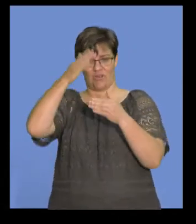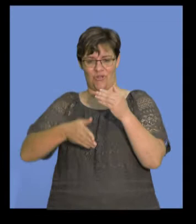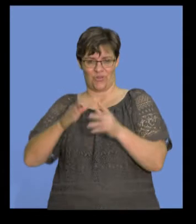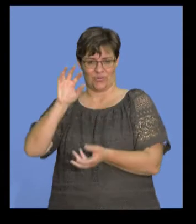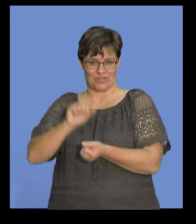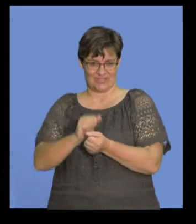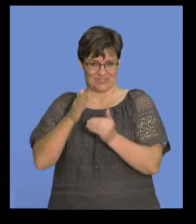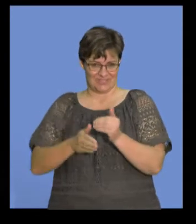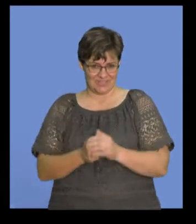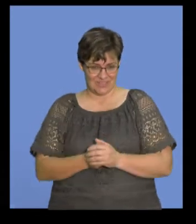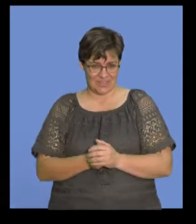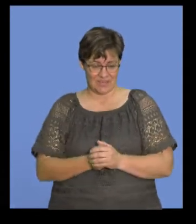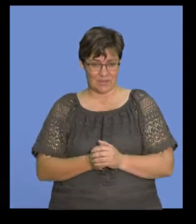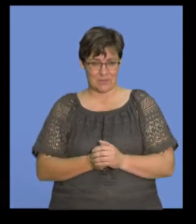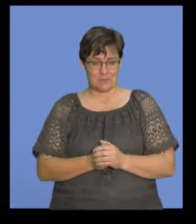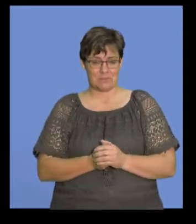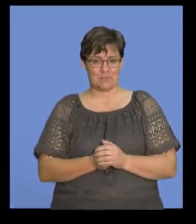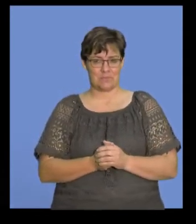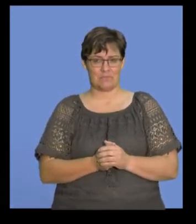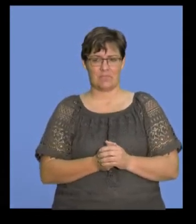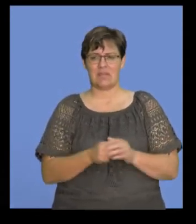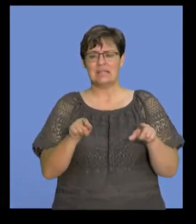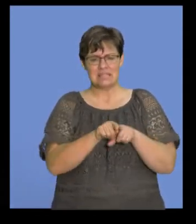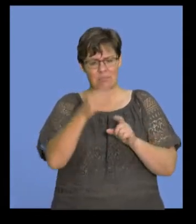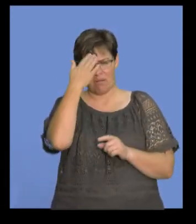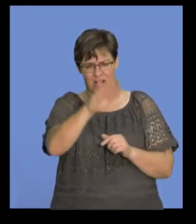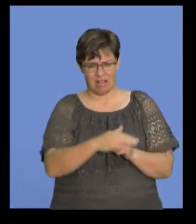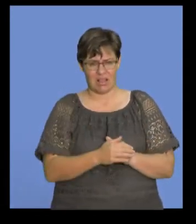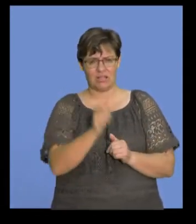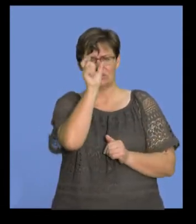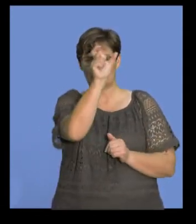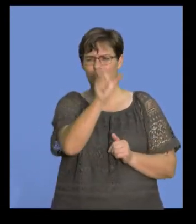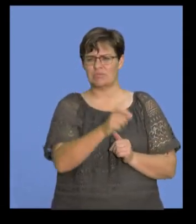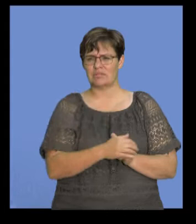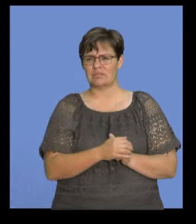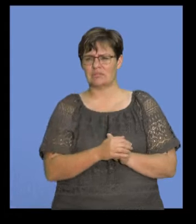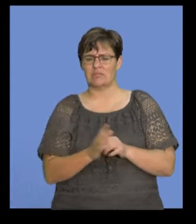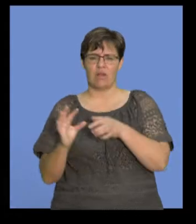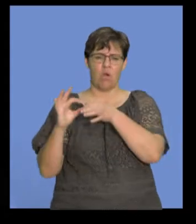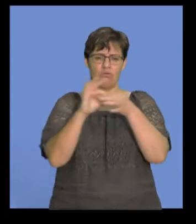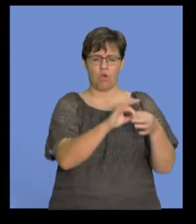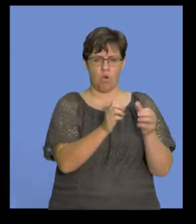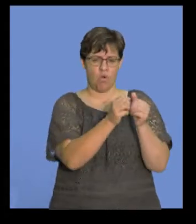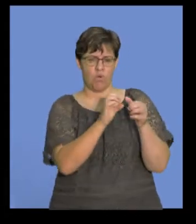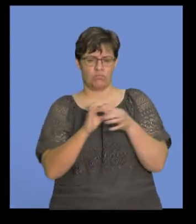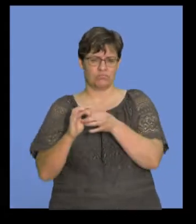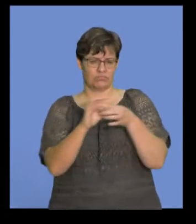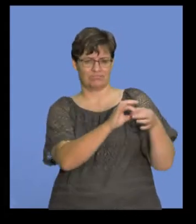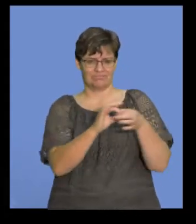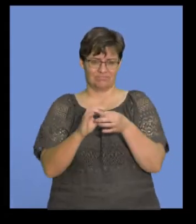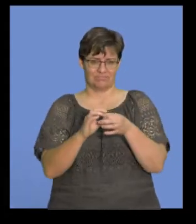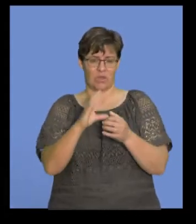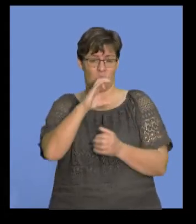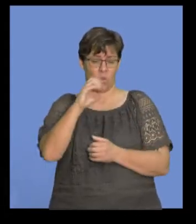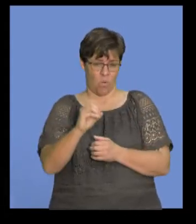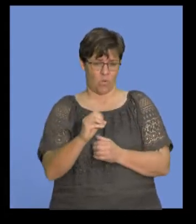conclusion in our lesson. We also know that there are terms such as correlation, which is essentially trying